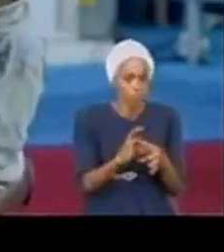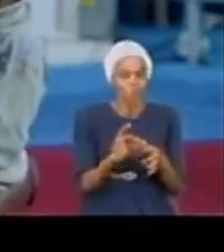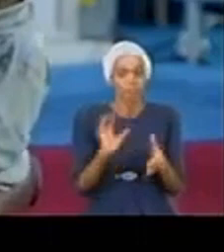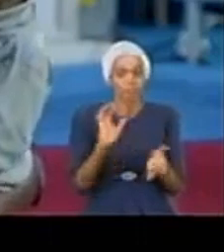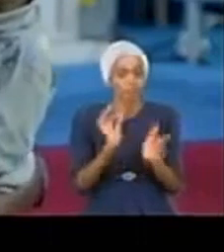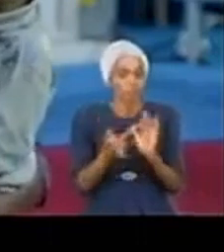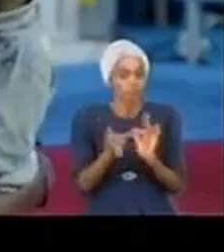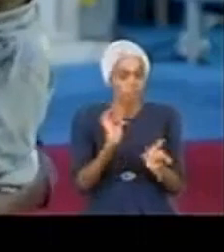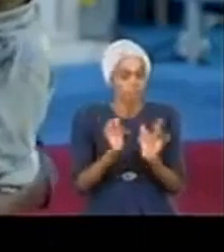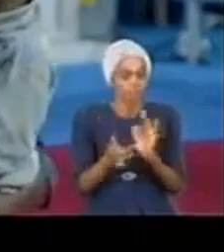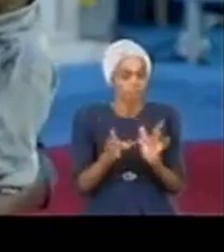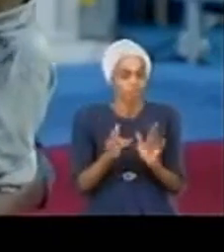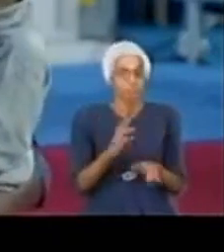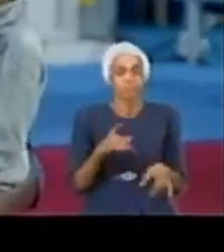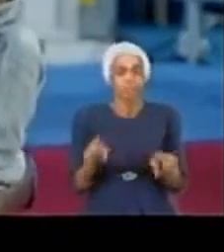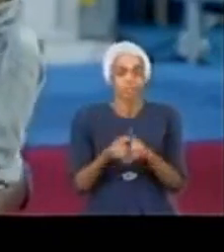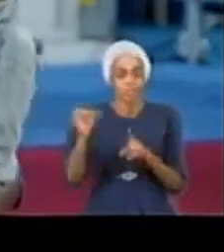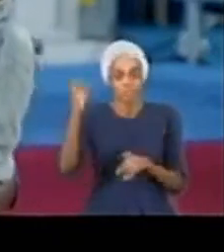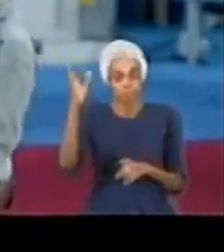prayed. And